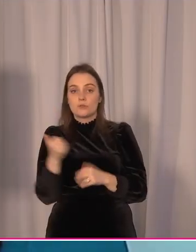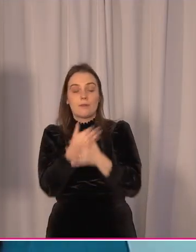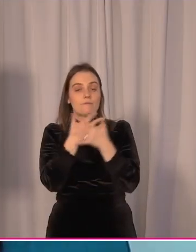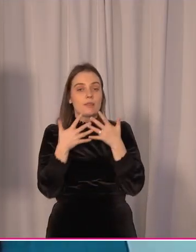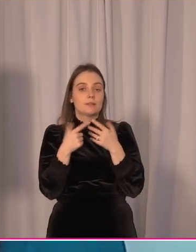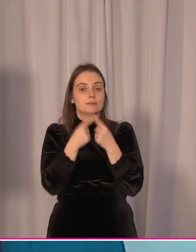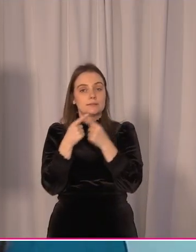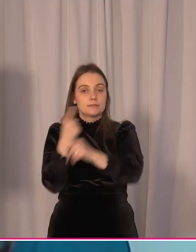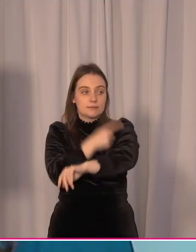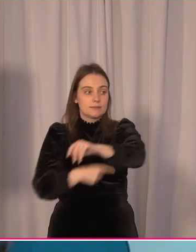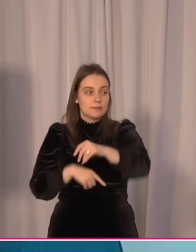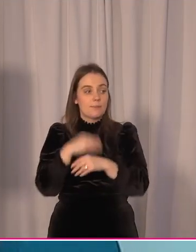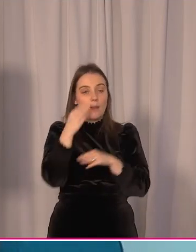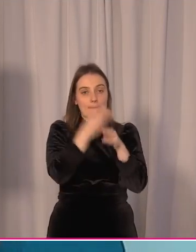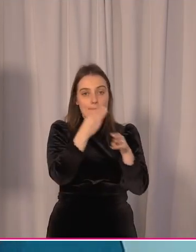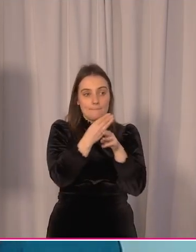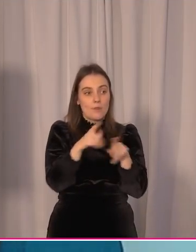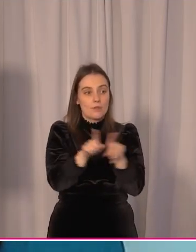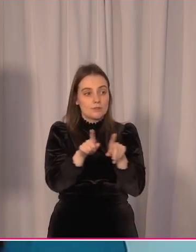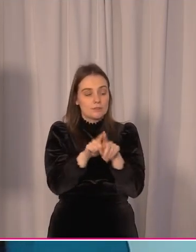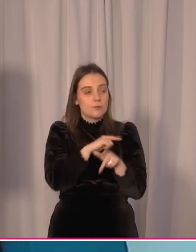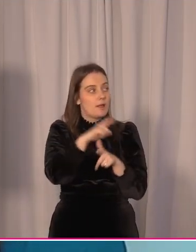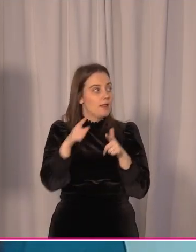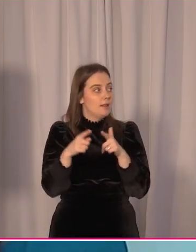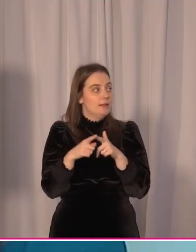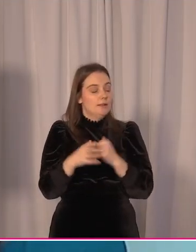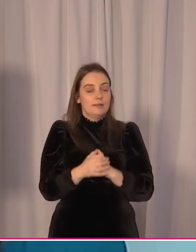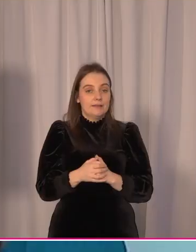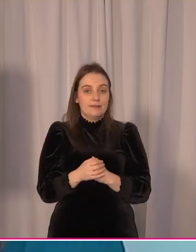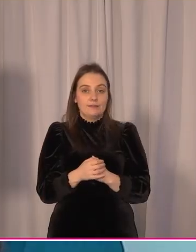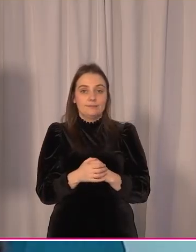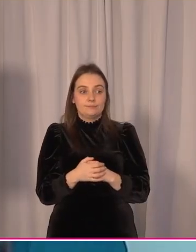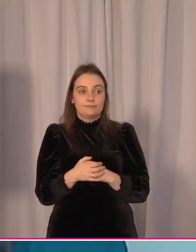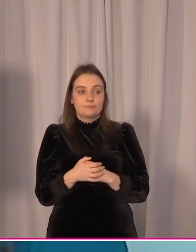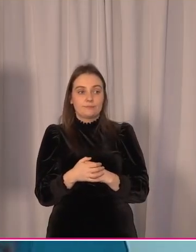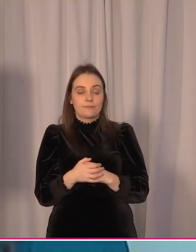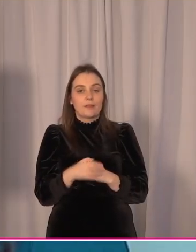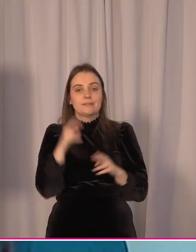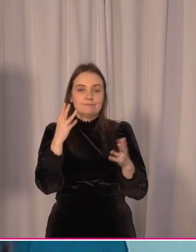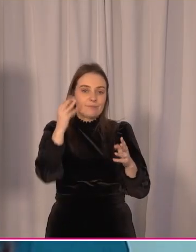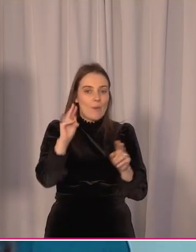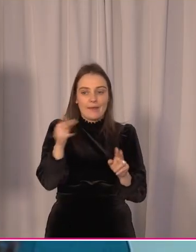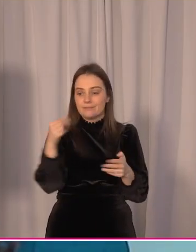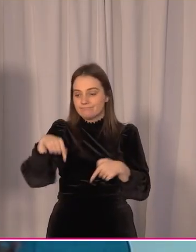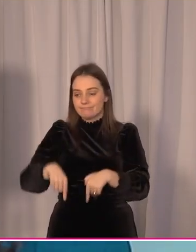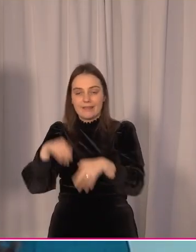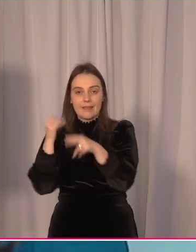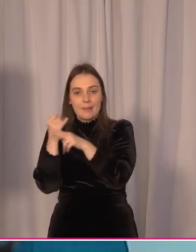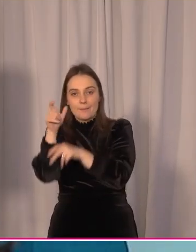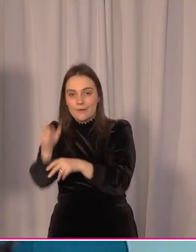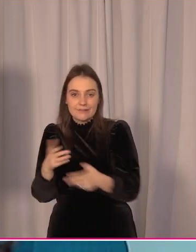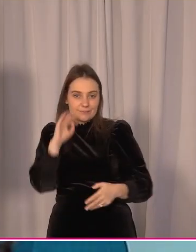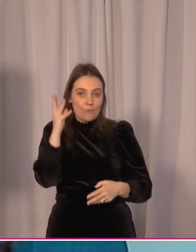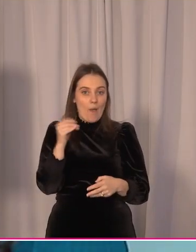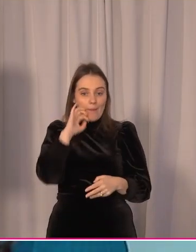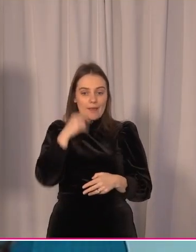disabilities. I'm a mother as well, reason that I could not be with you in person.